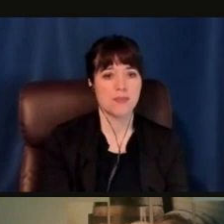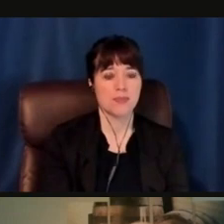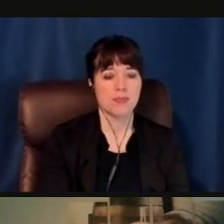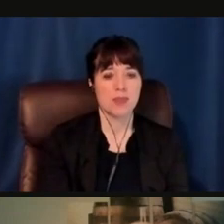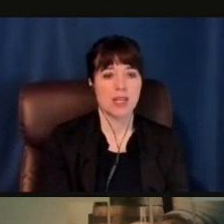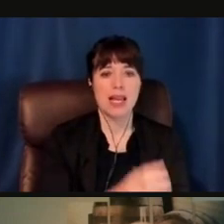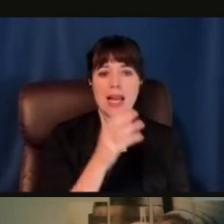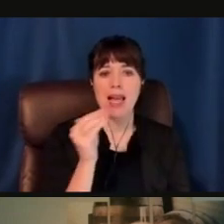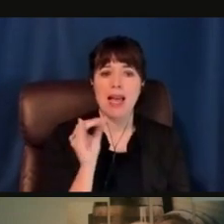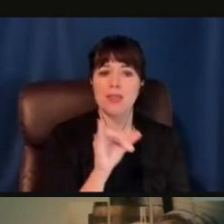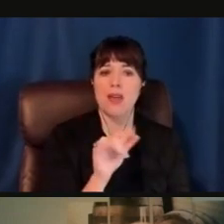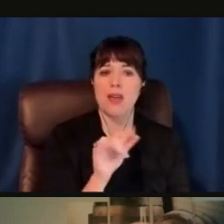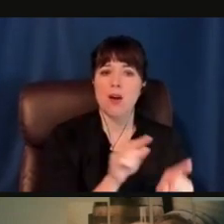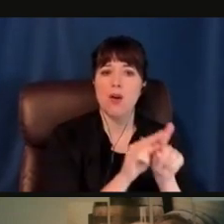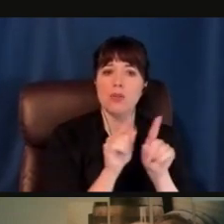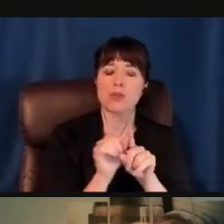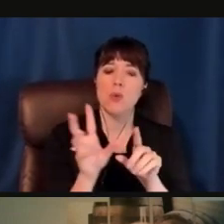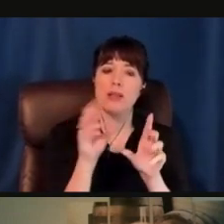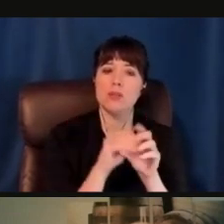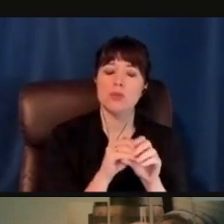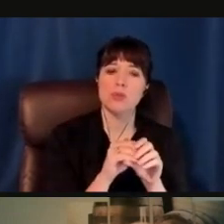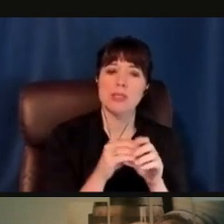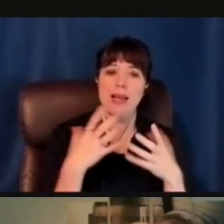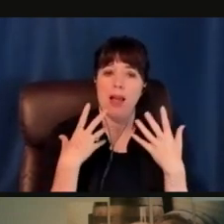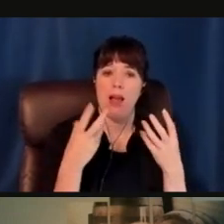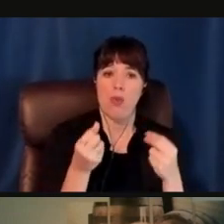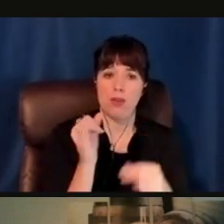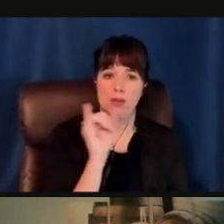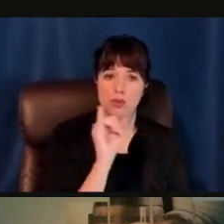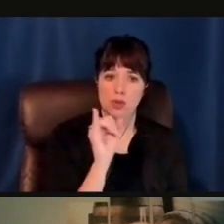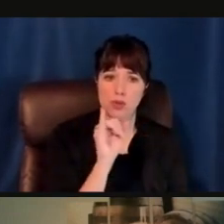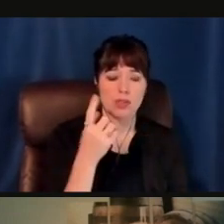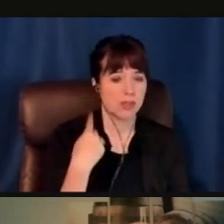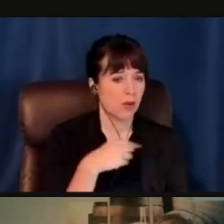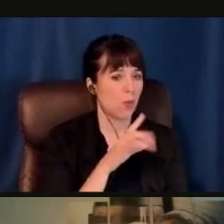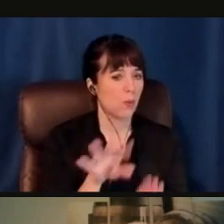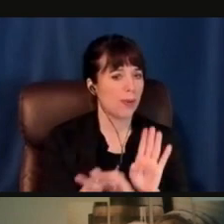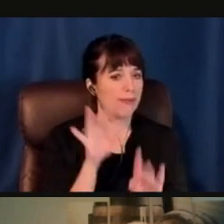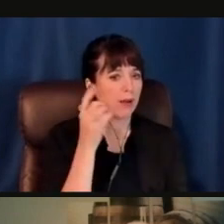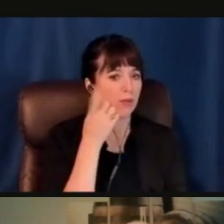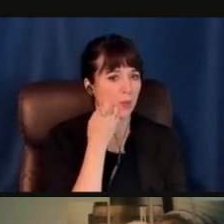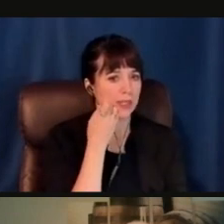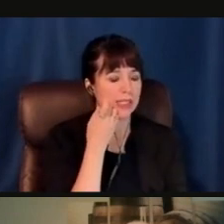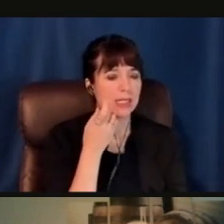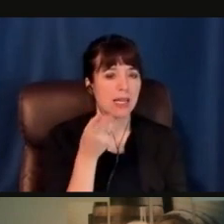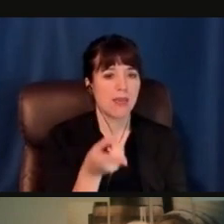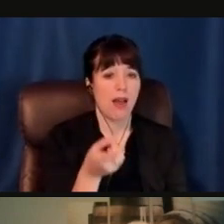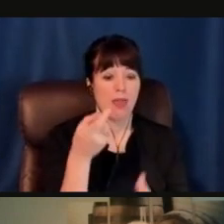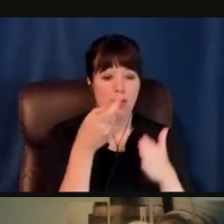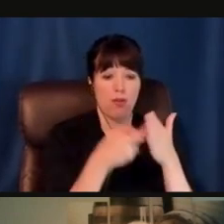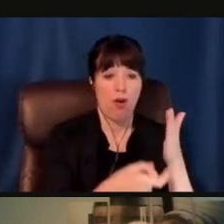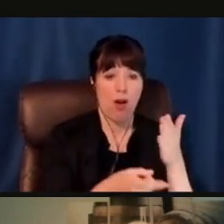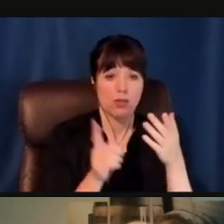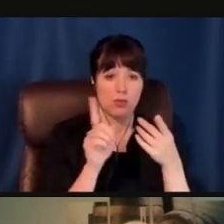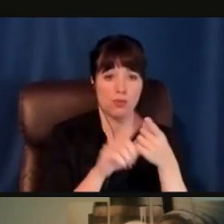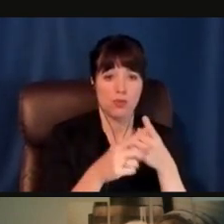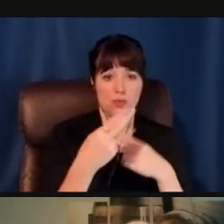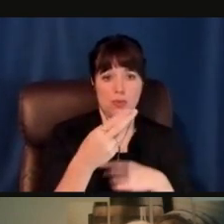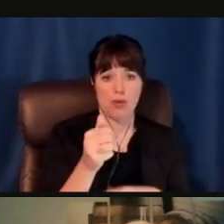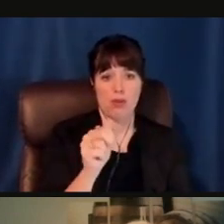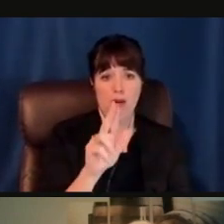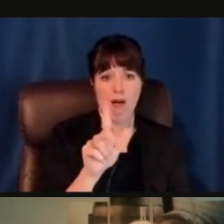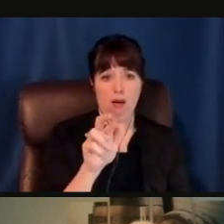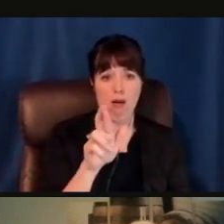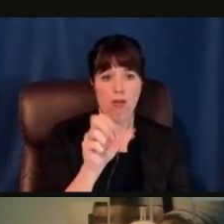And then that also includes health insurance. We did find out recently that the cost to the haulers for